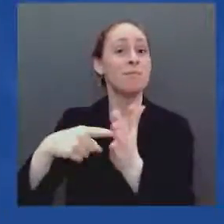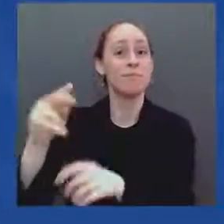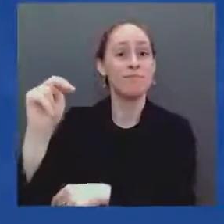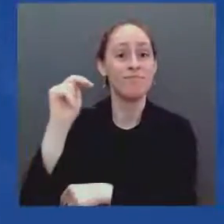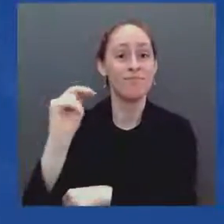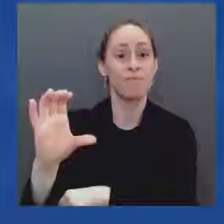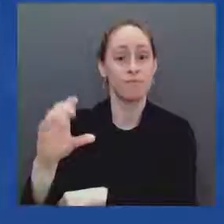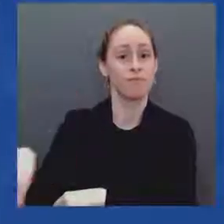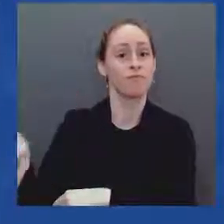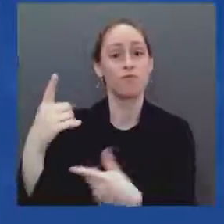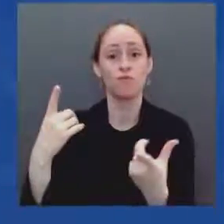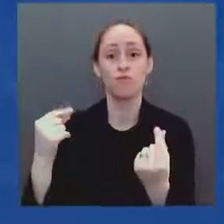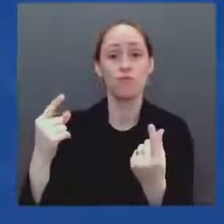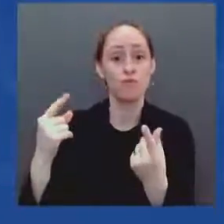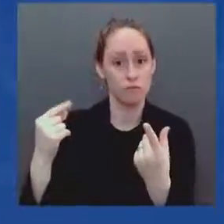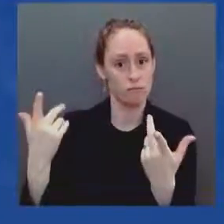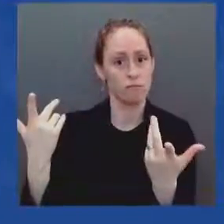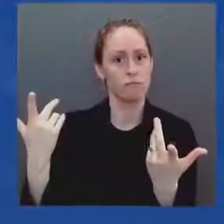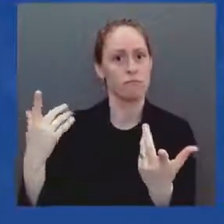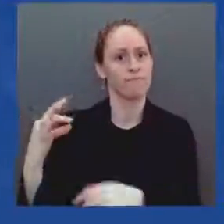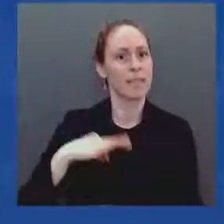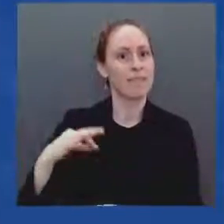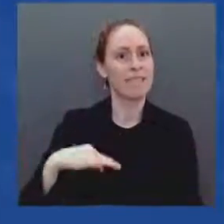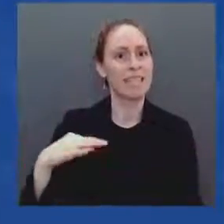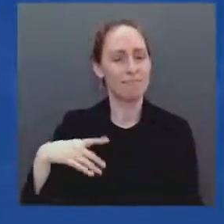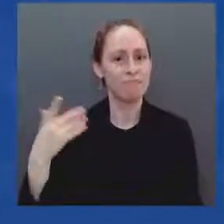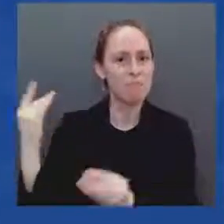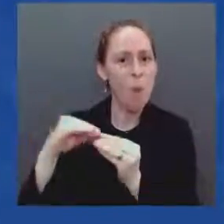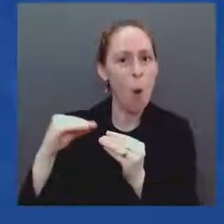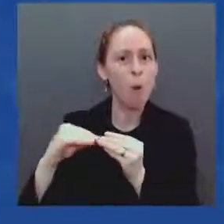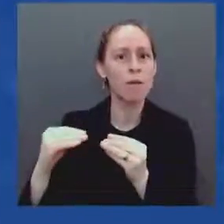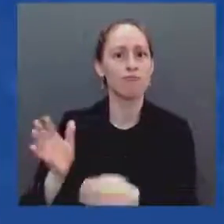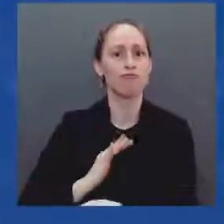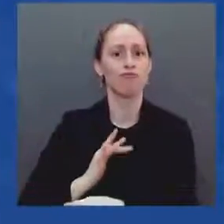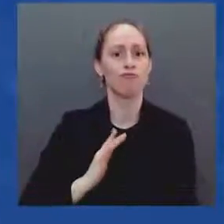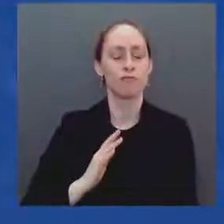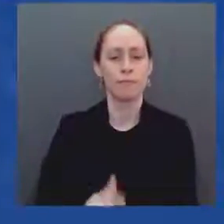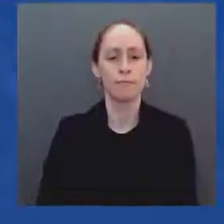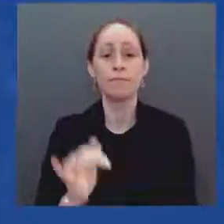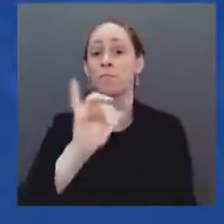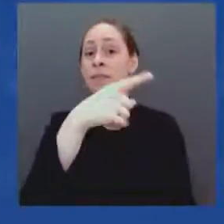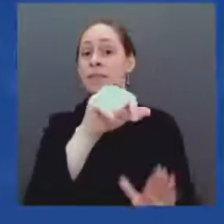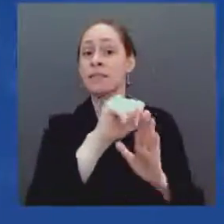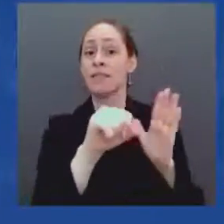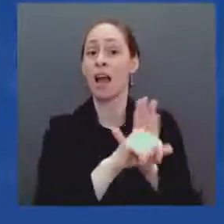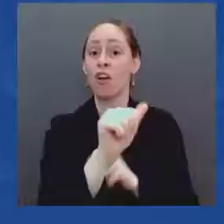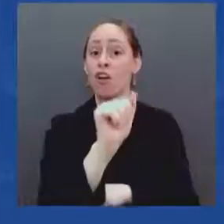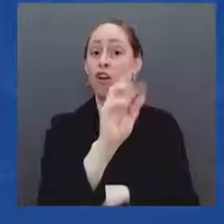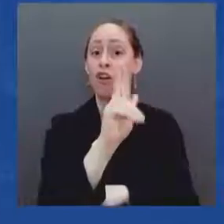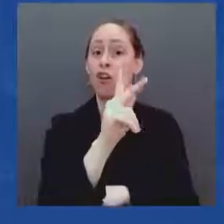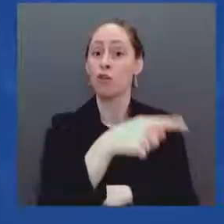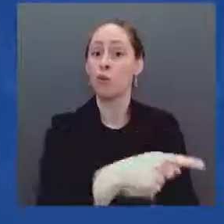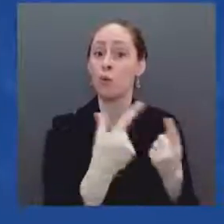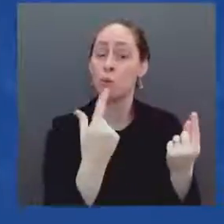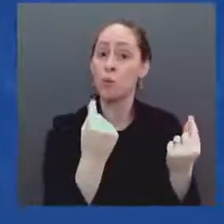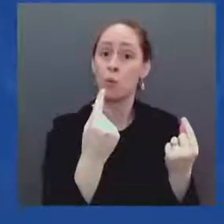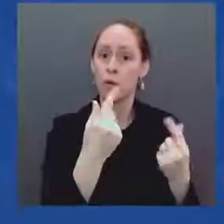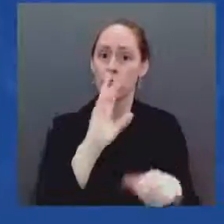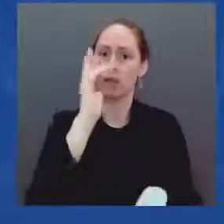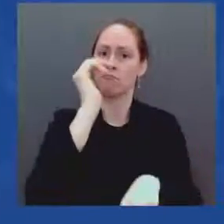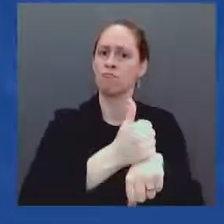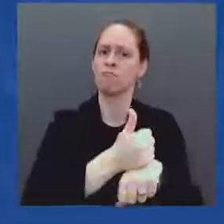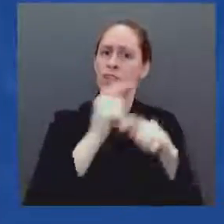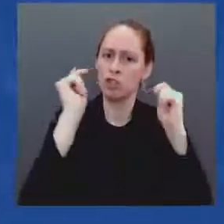is creating a tutoring corps. And we're seeing in states like Kansas, New Jersey, and Nevada using funds to